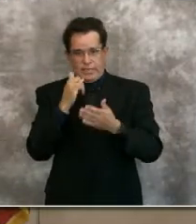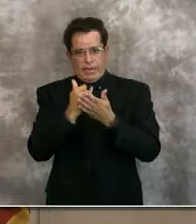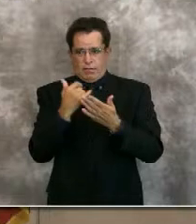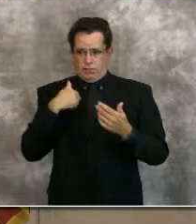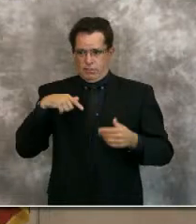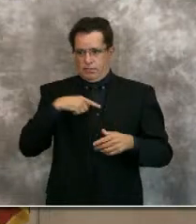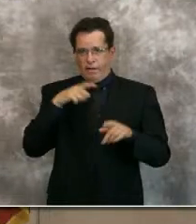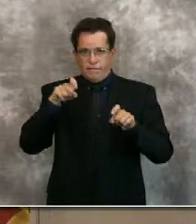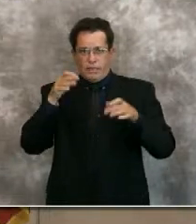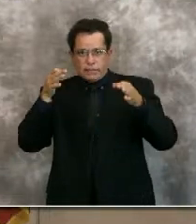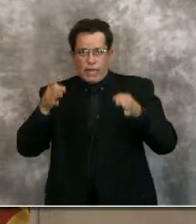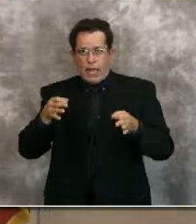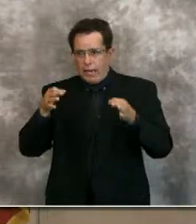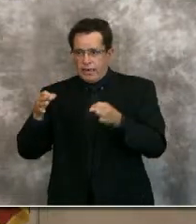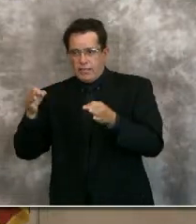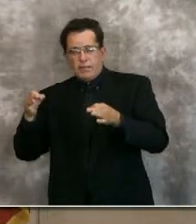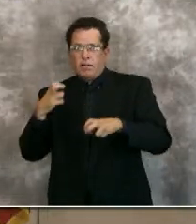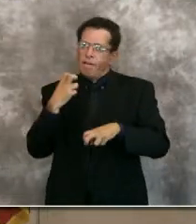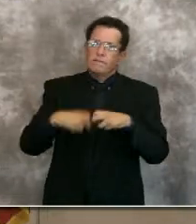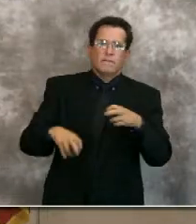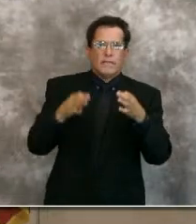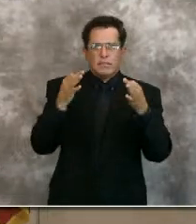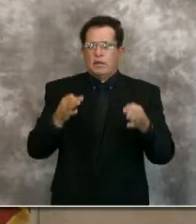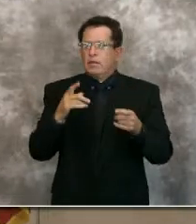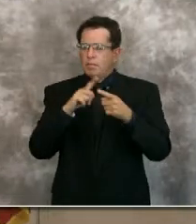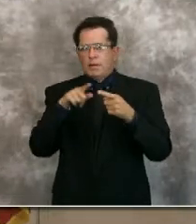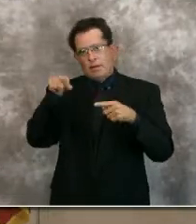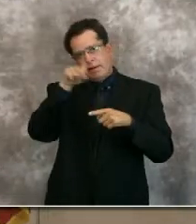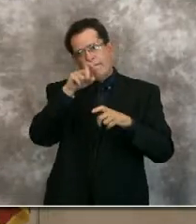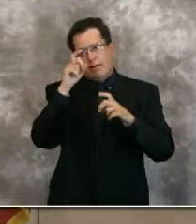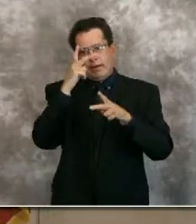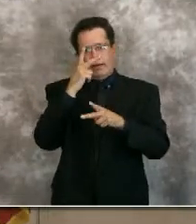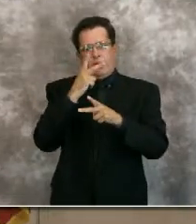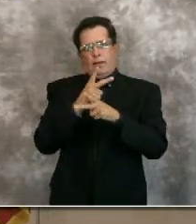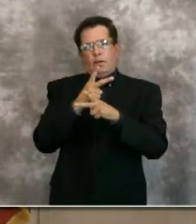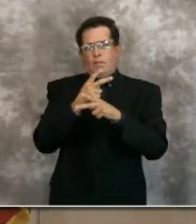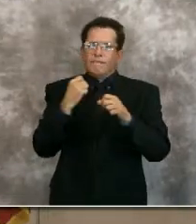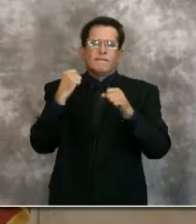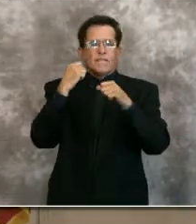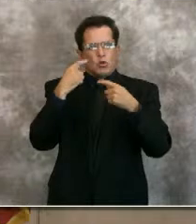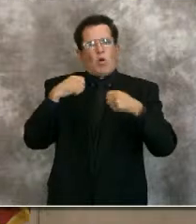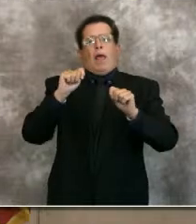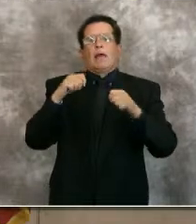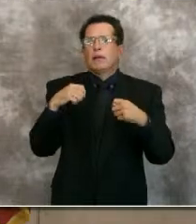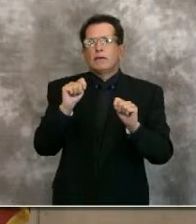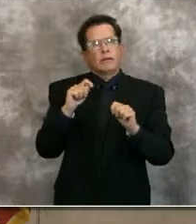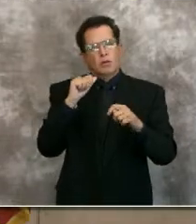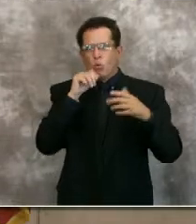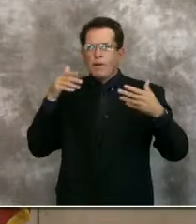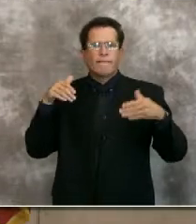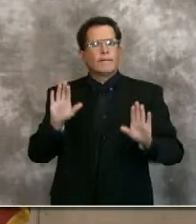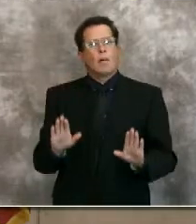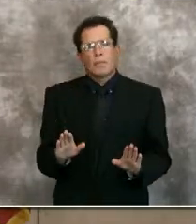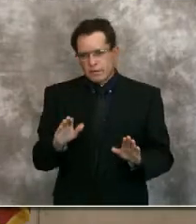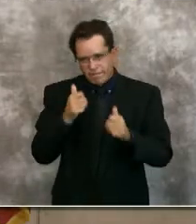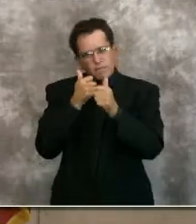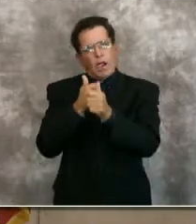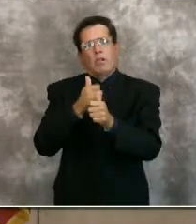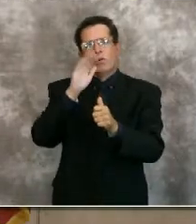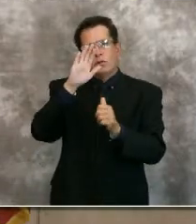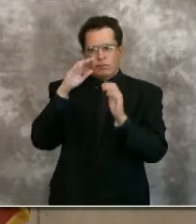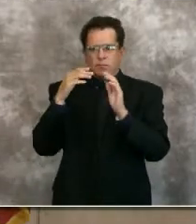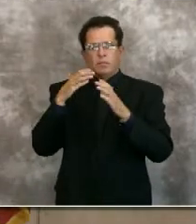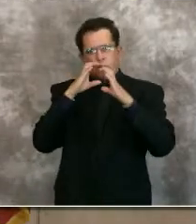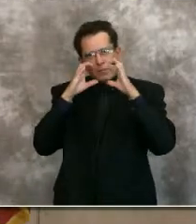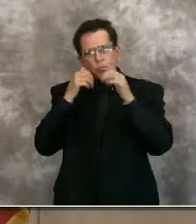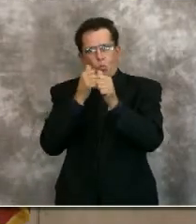us wanted to make, but we can't let our guard down. We ask you to continue to take the measures that we've talked about to protect